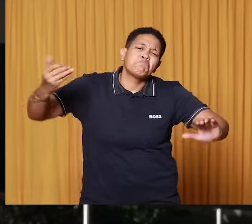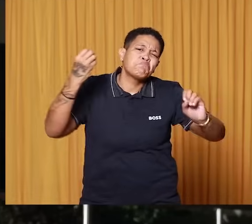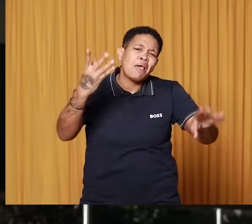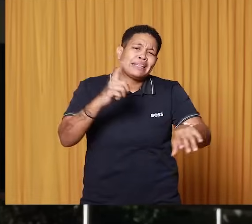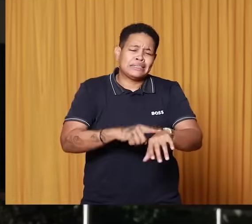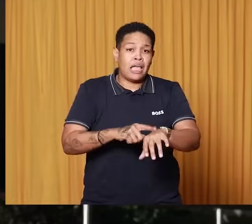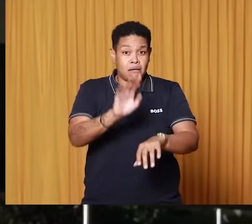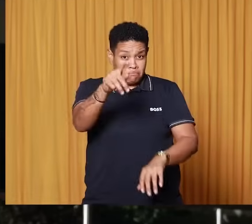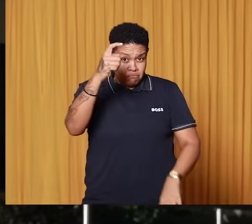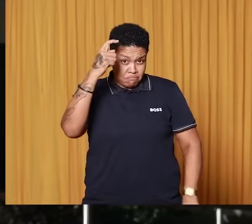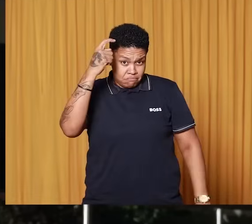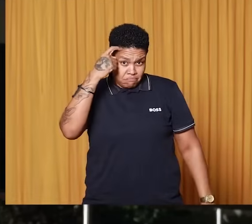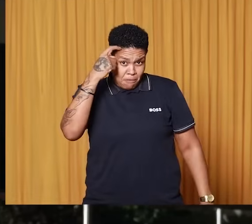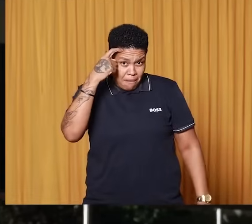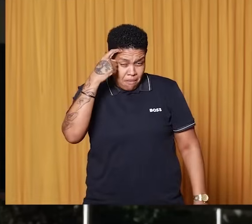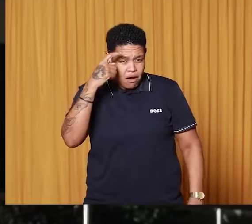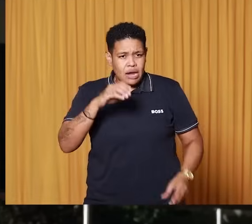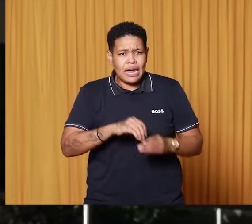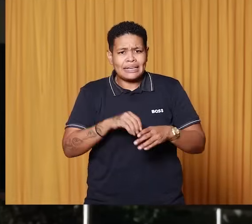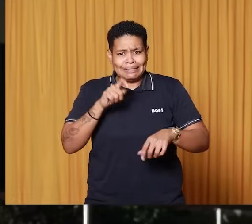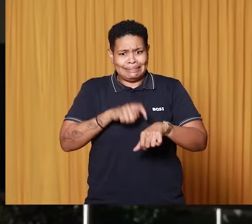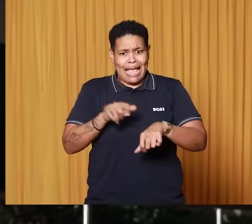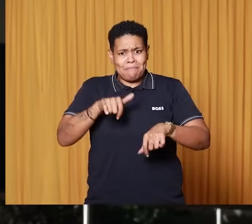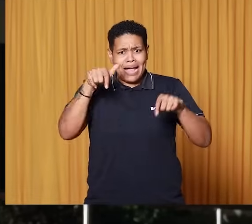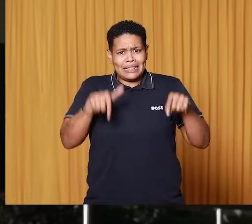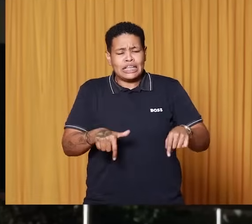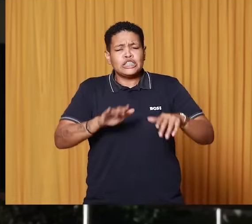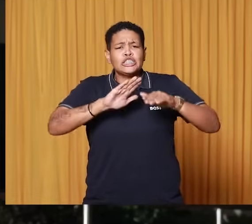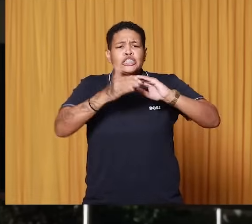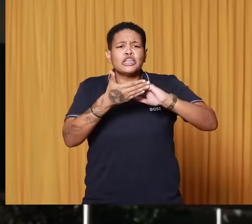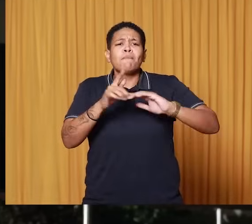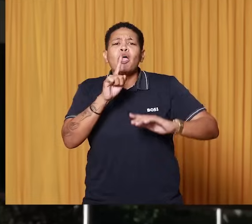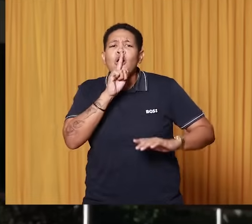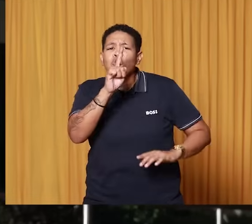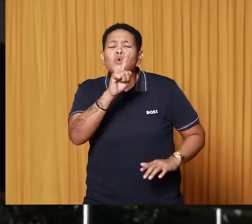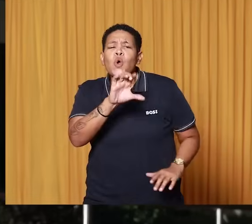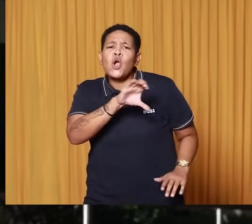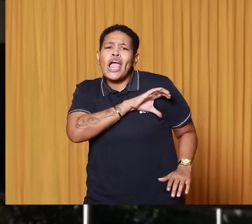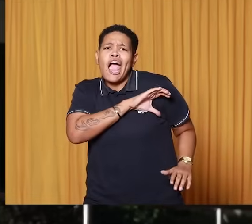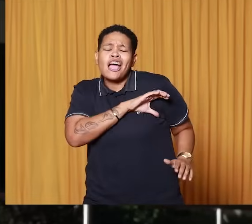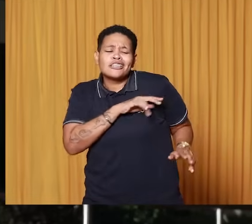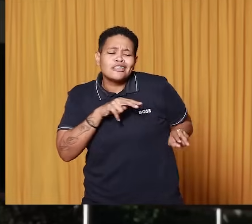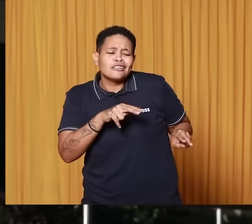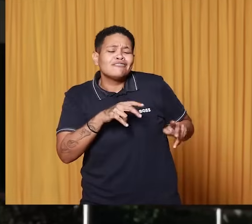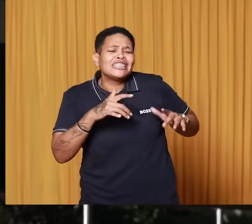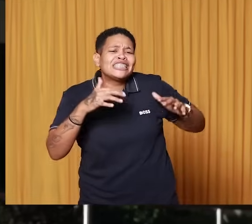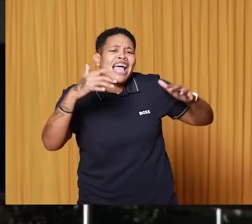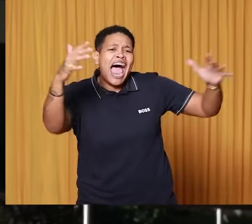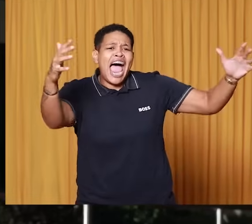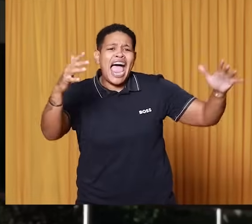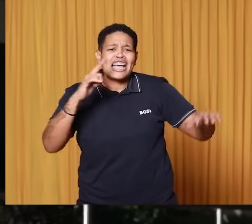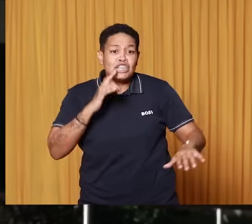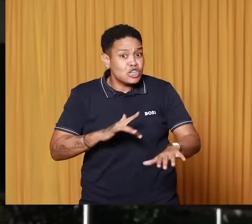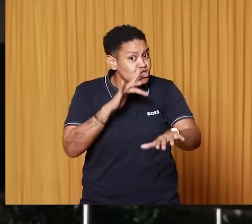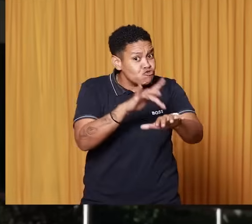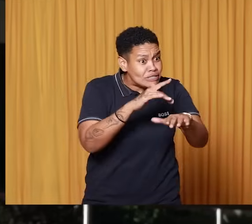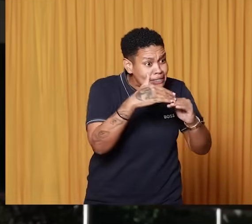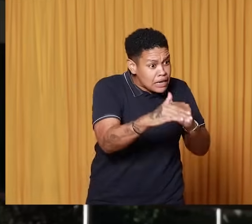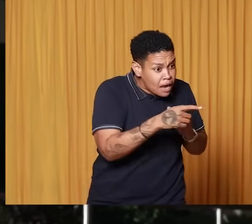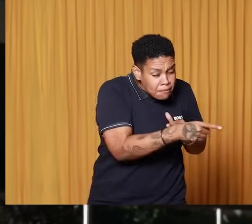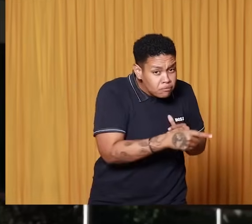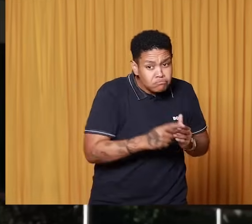And let us remember, it is in times like these that Jamaica's true character shines through. Reach out to your